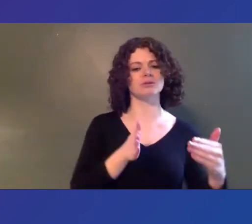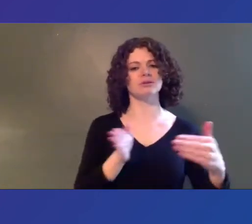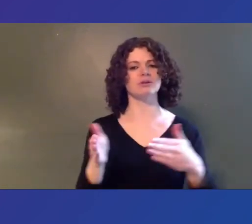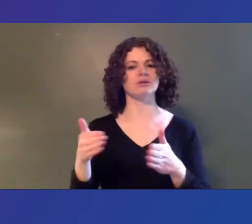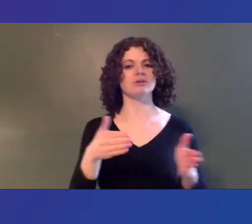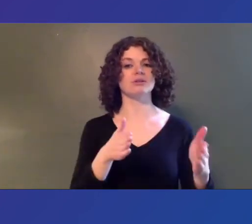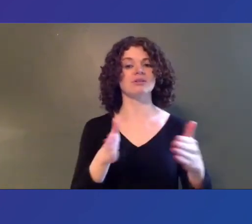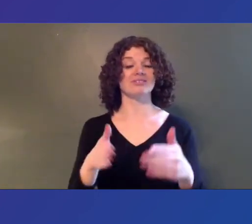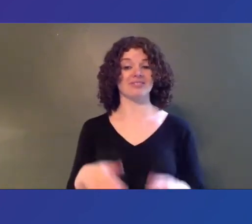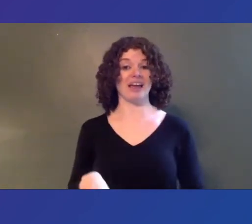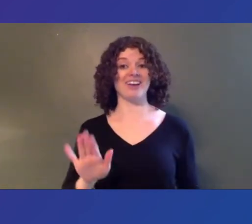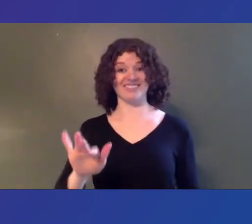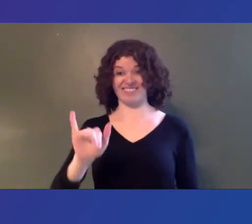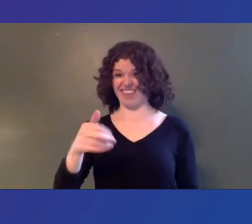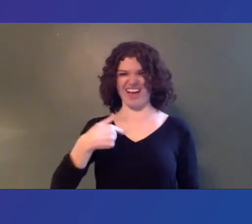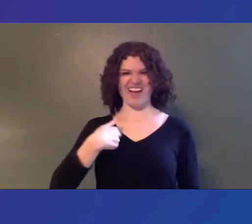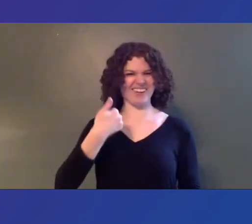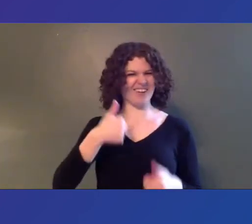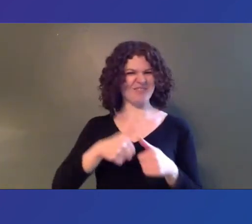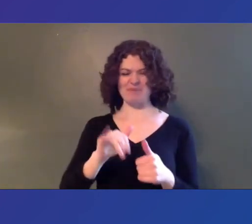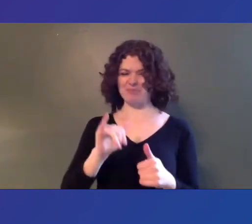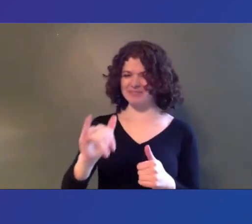myself. I remember